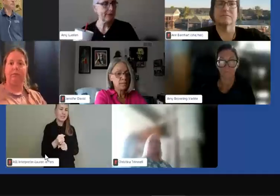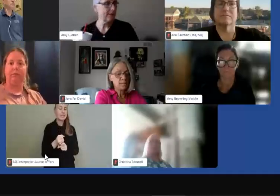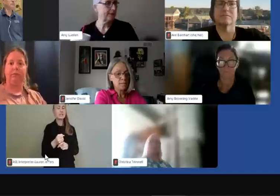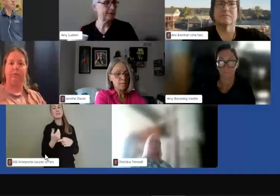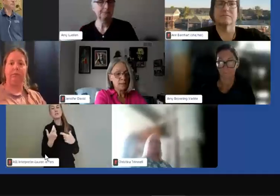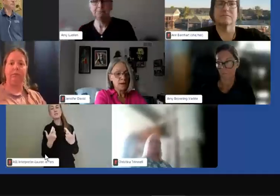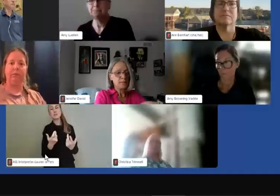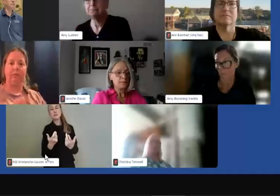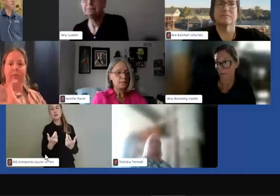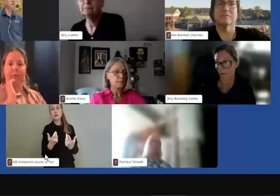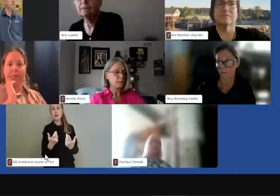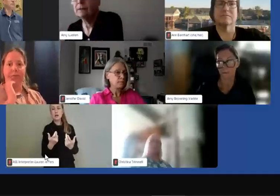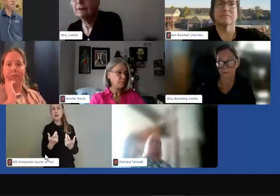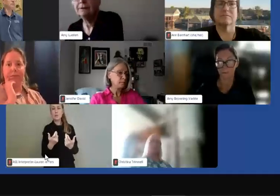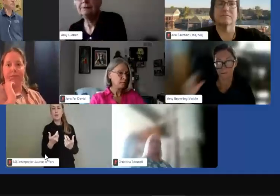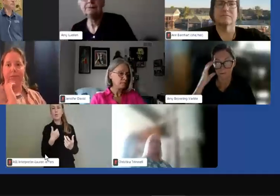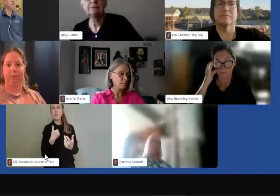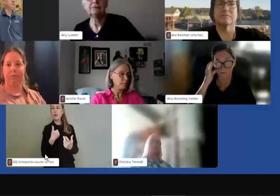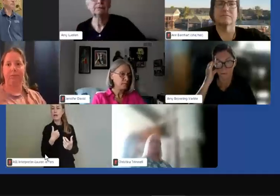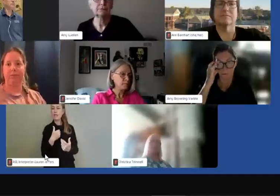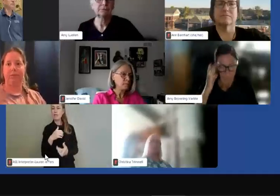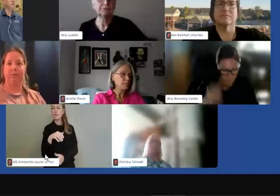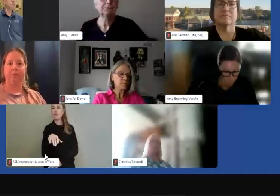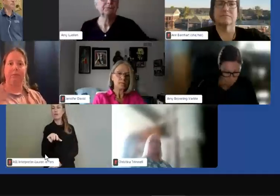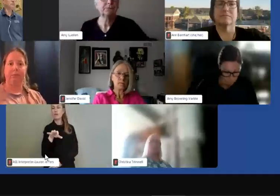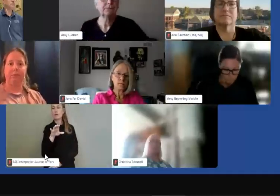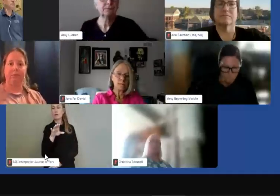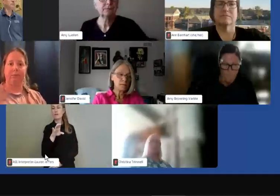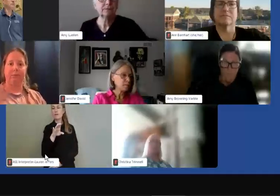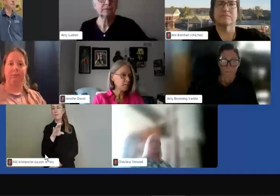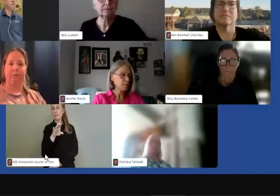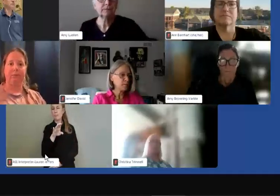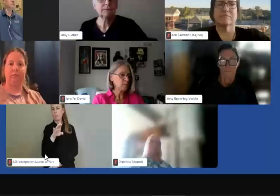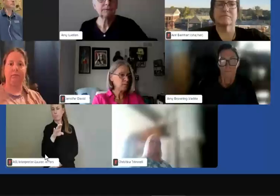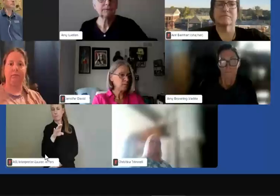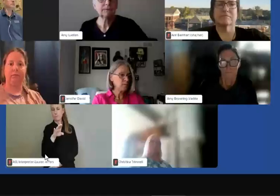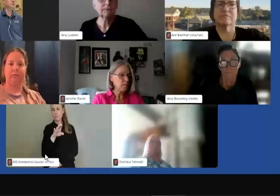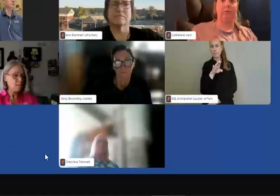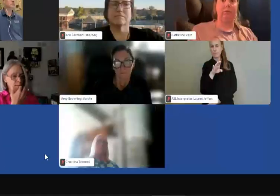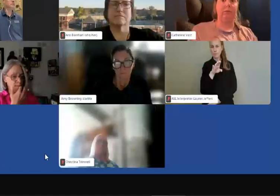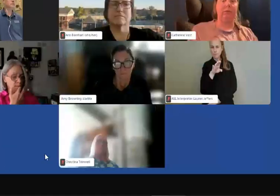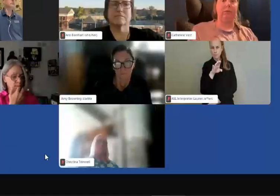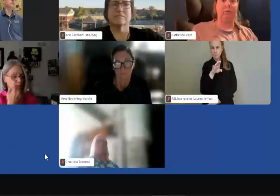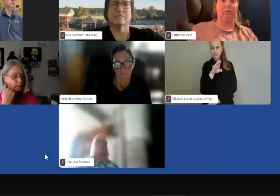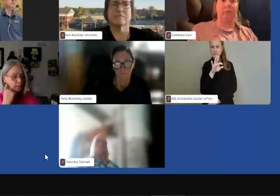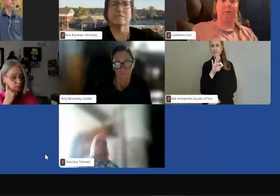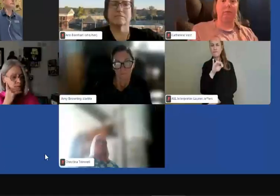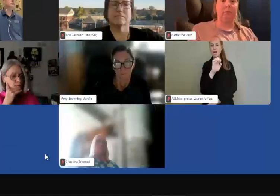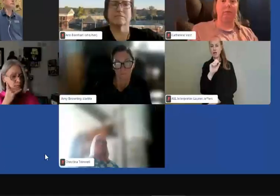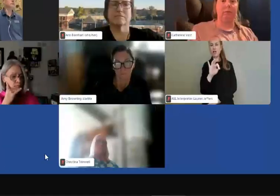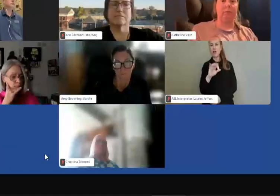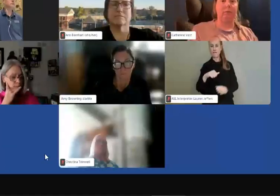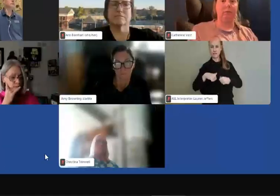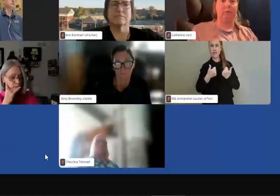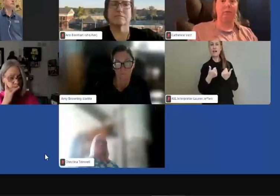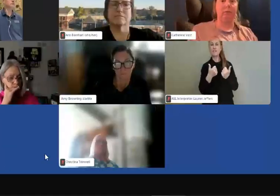We had a thing that's called File of Life that they could put their medications on the fridge. So it's a step. And then when I